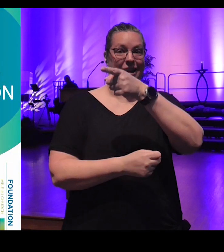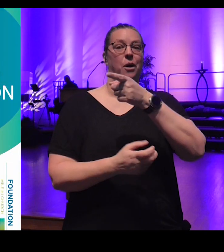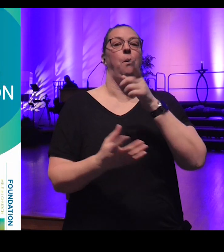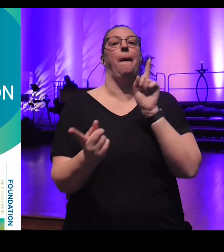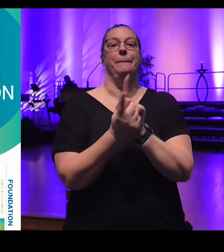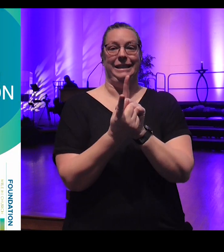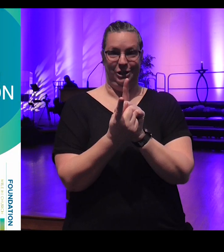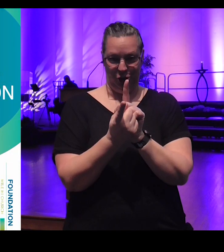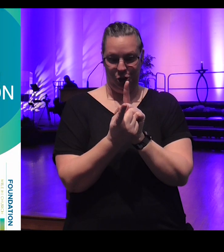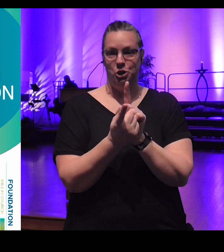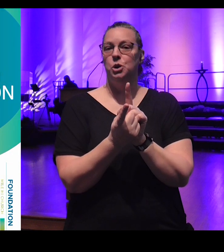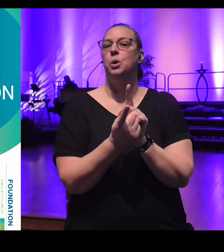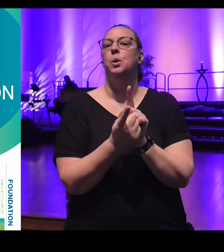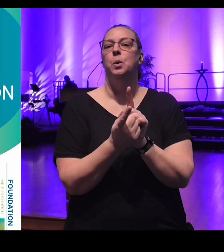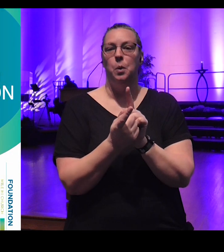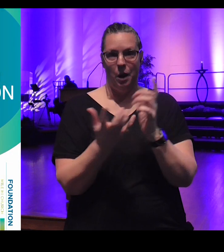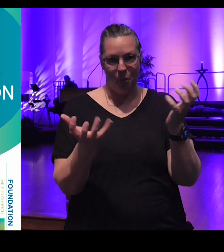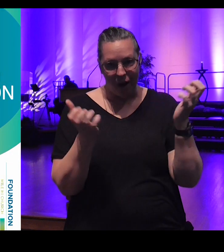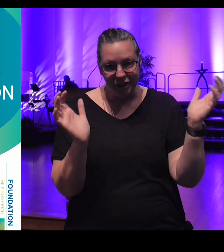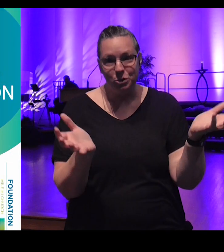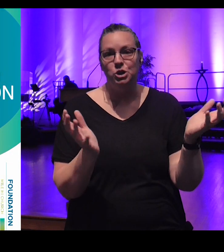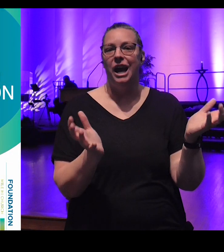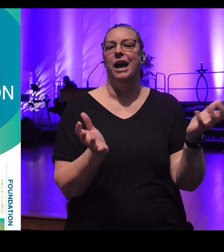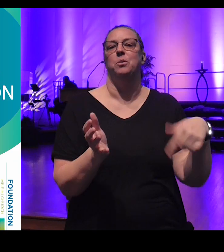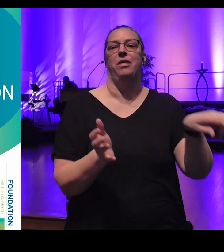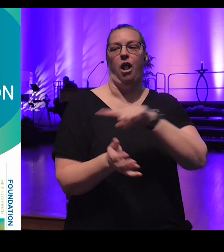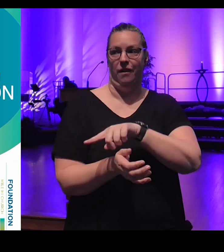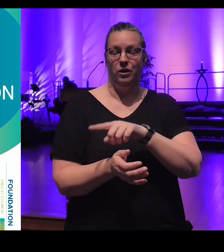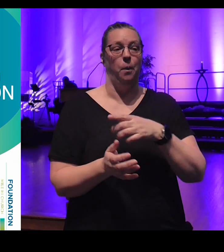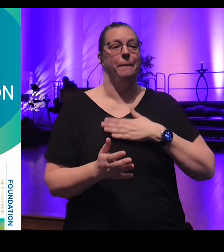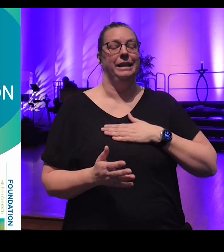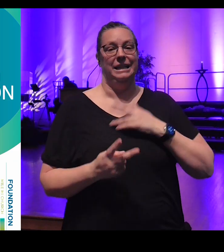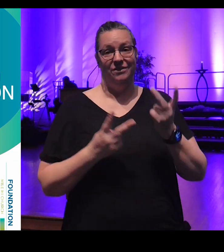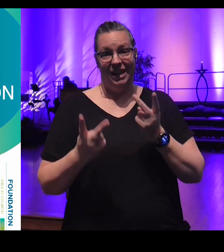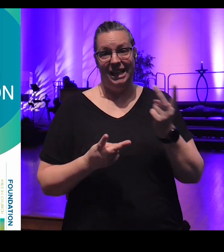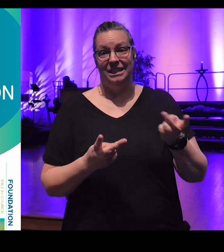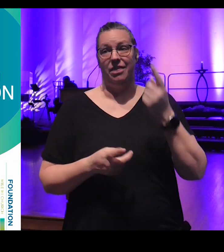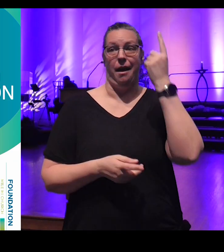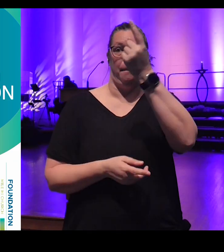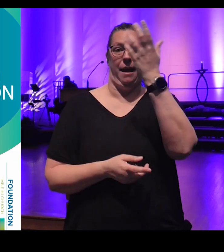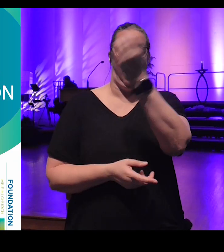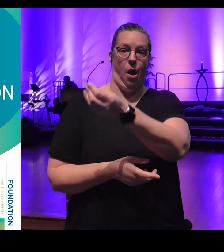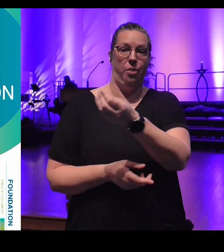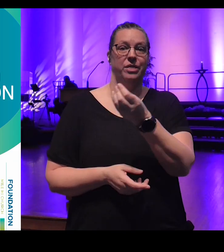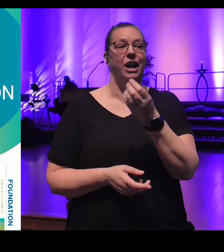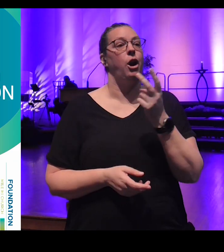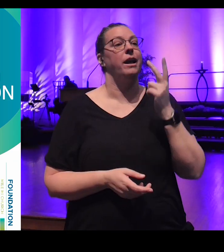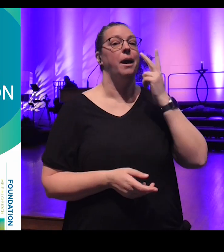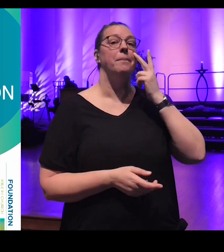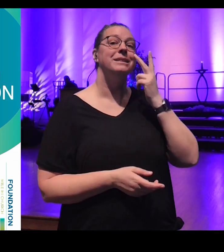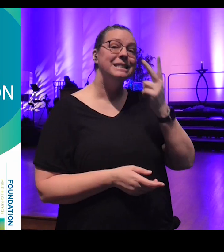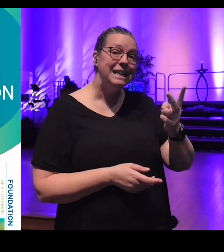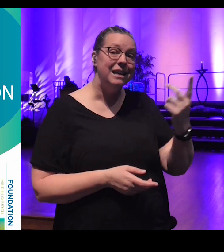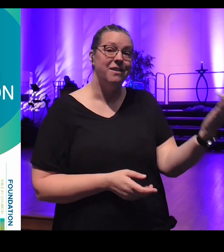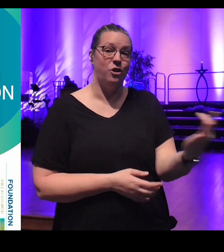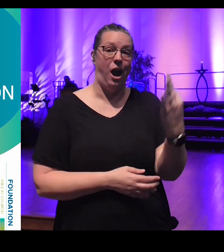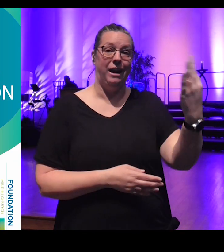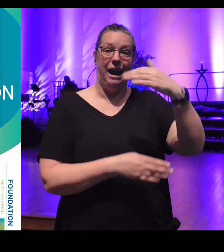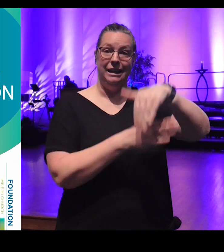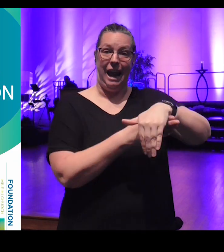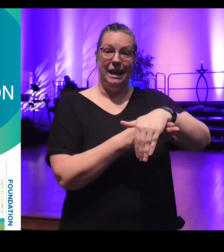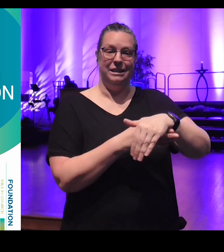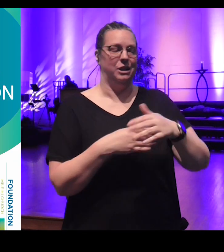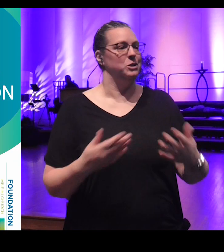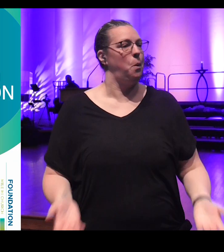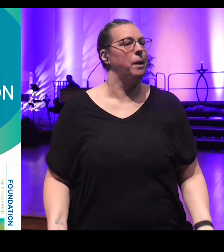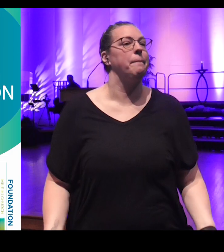they are looking forward to meeting and talking with all of you. So please visit their table out there and come see us for Seder on Friday night. So now if